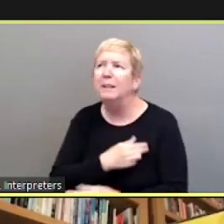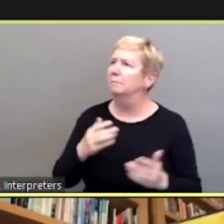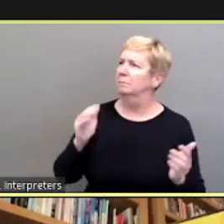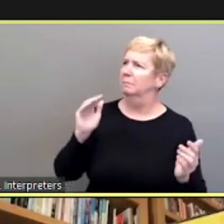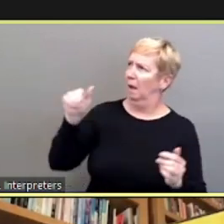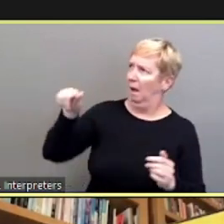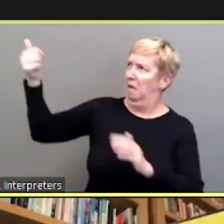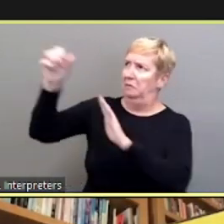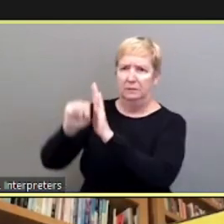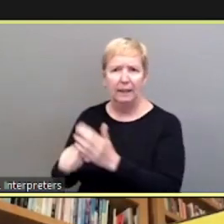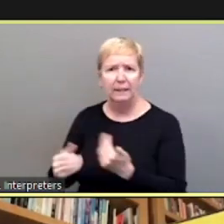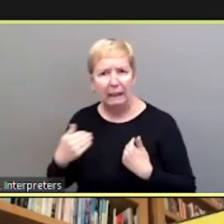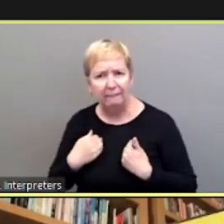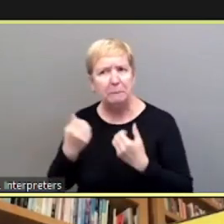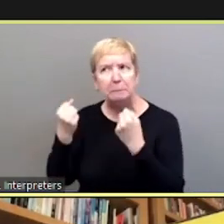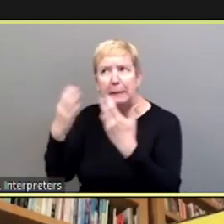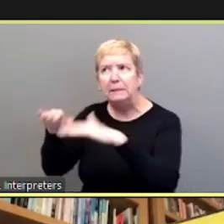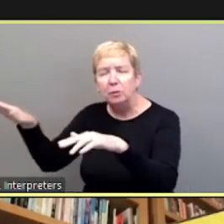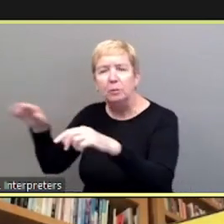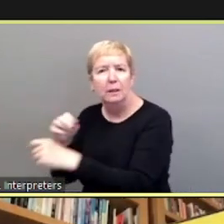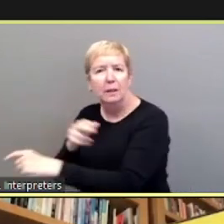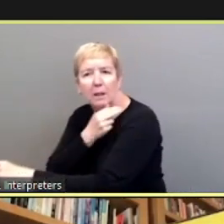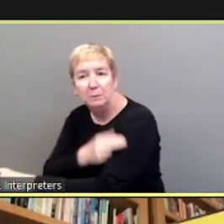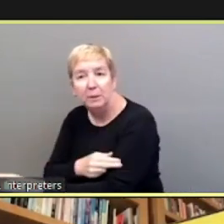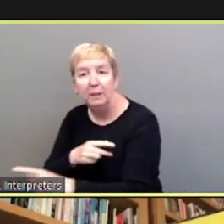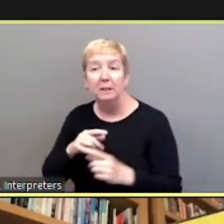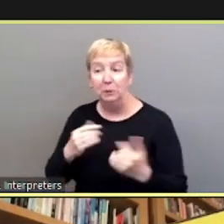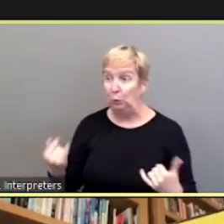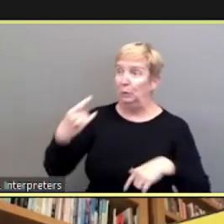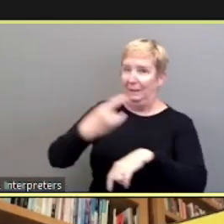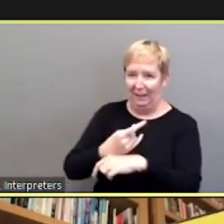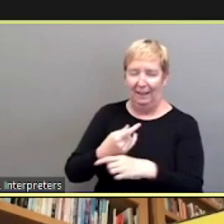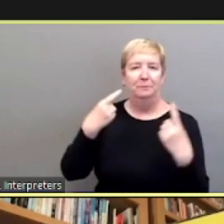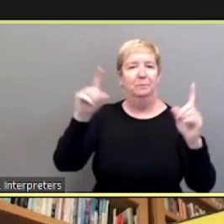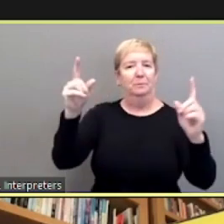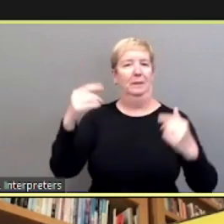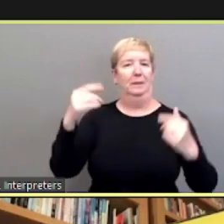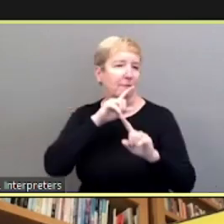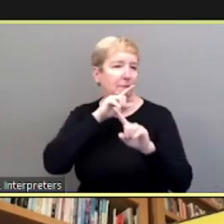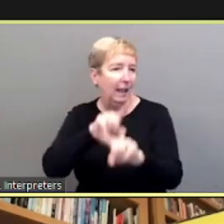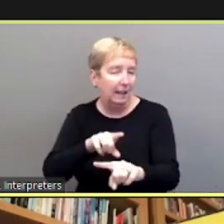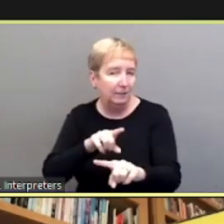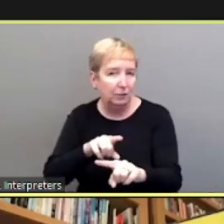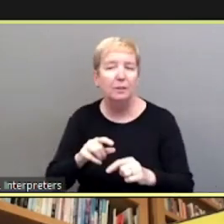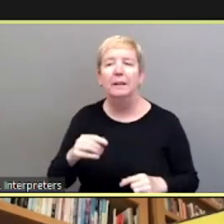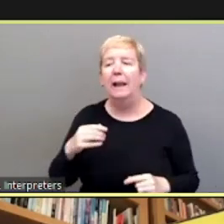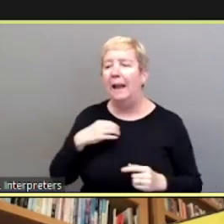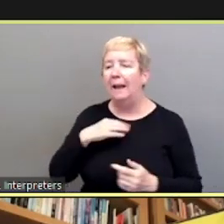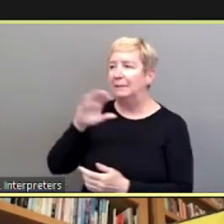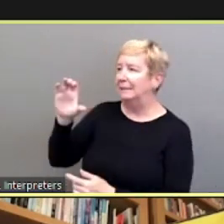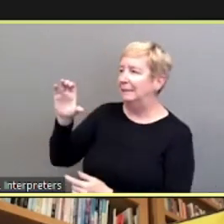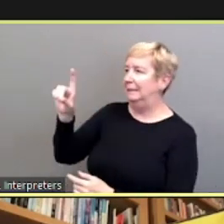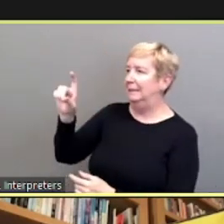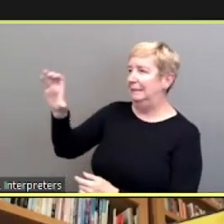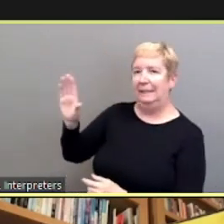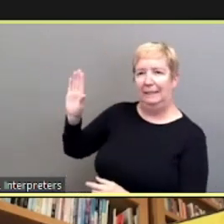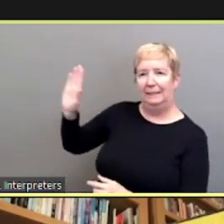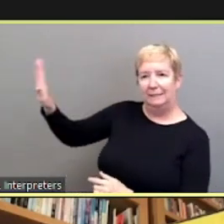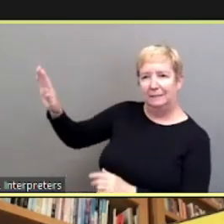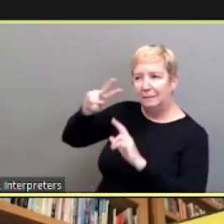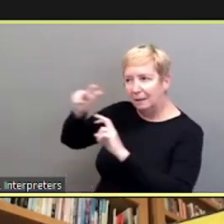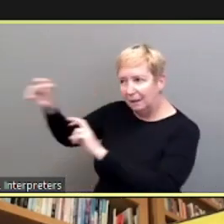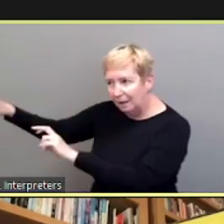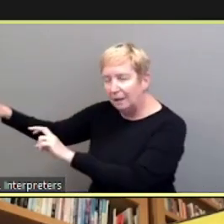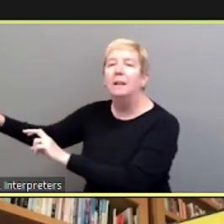And we do have an answer for you today on behalf, courtesy of the Center for Disease Control, that I'll go over in a